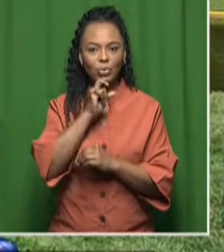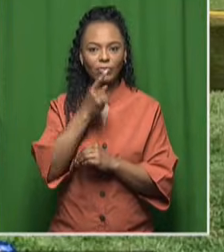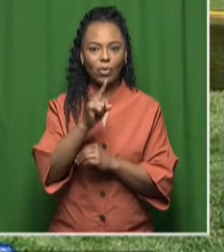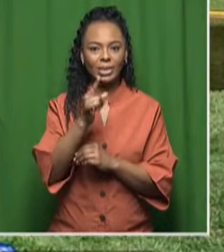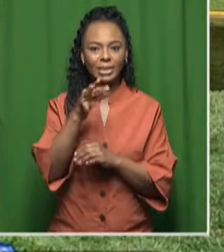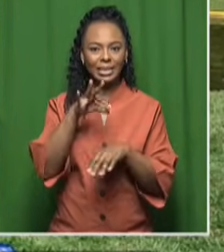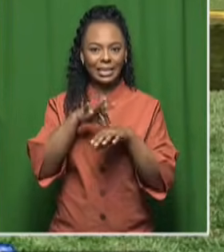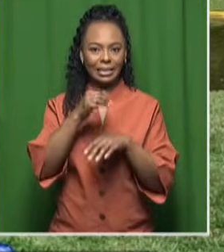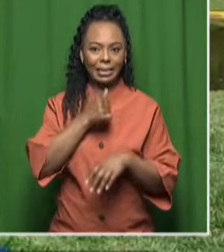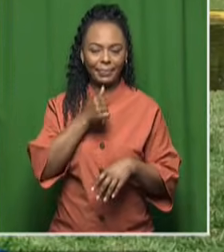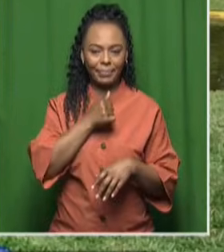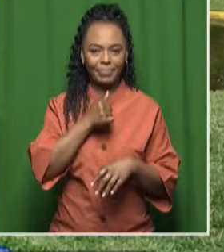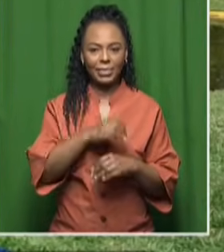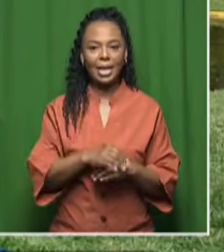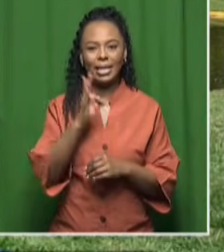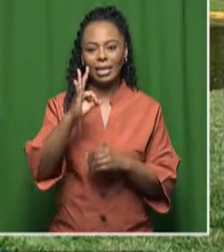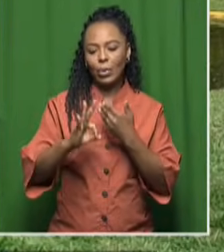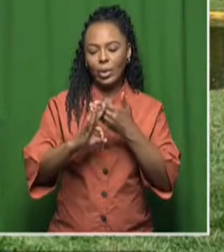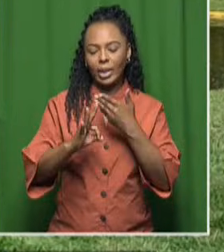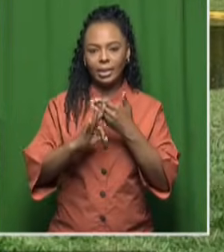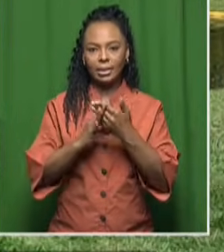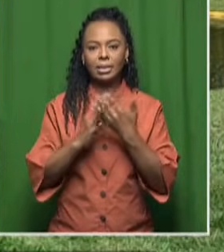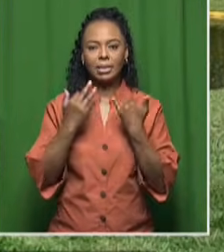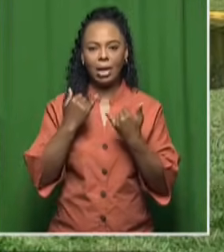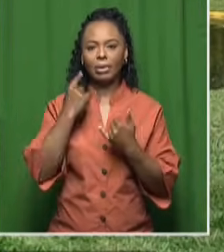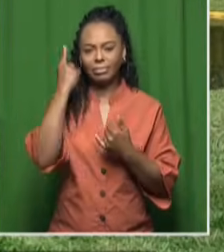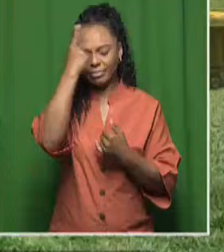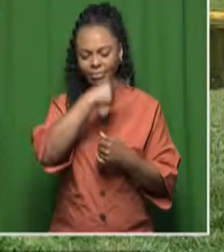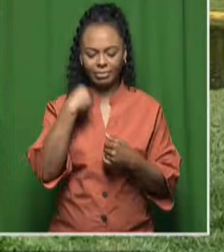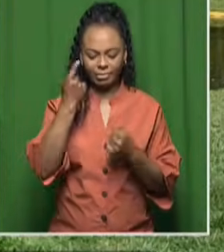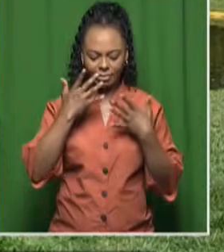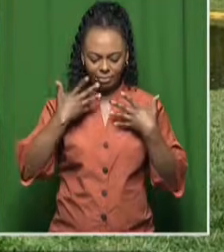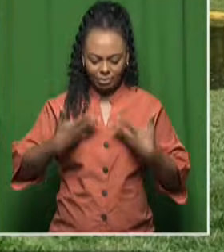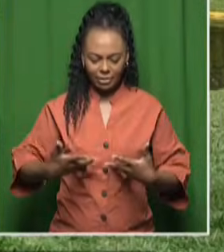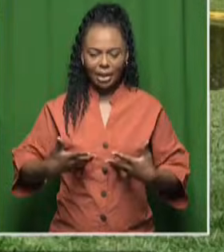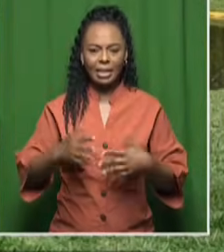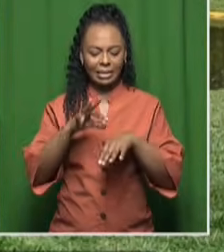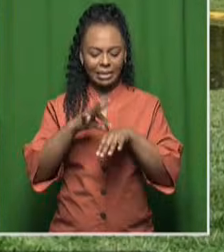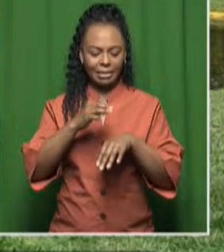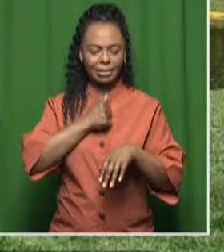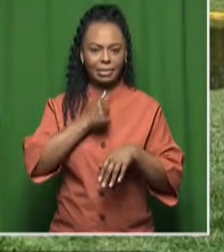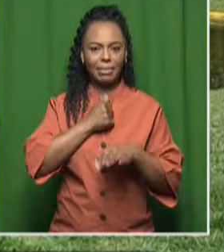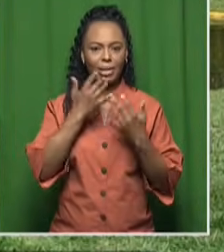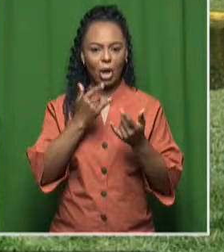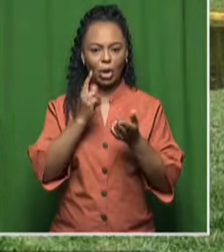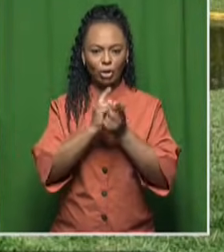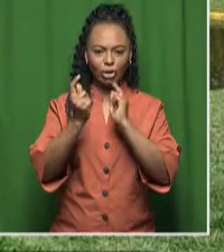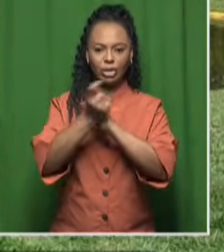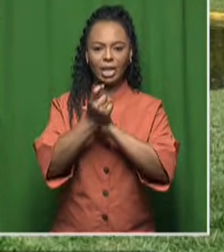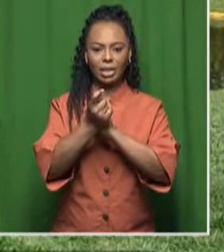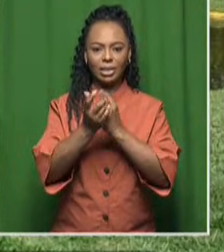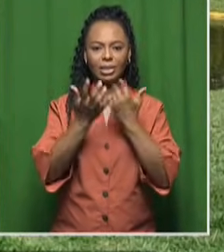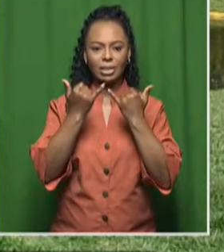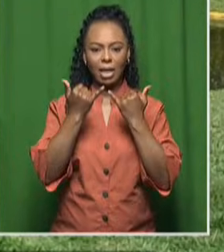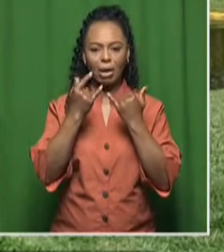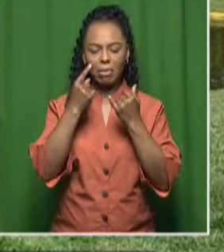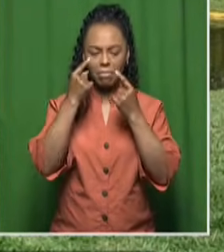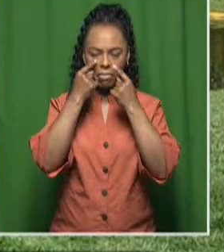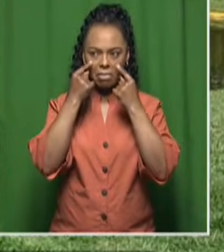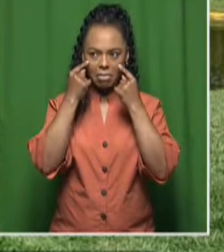bottle. Surprisingly, I started to see change onto the positions that used to be white. Then you start to see some